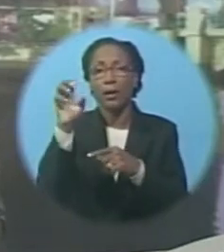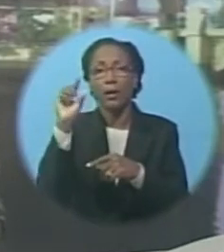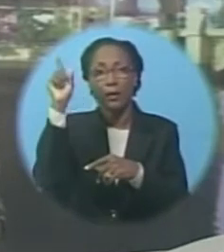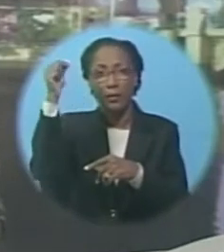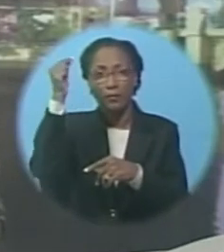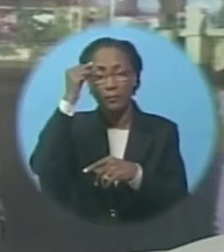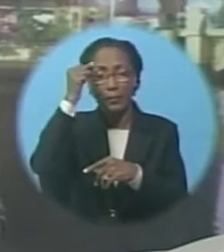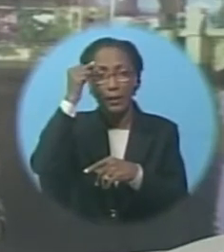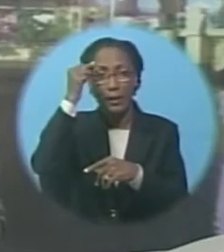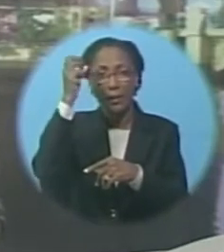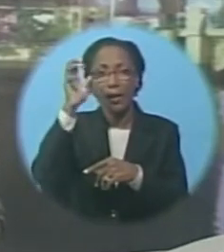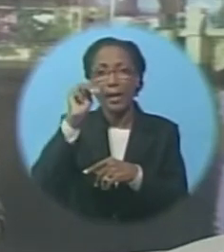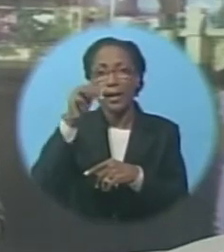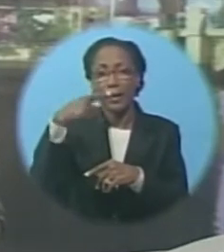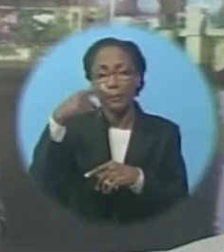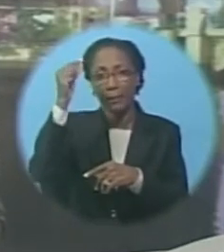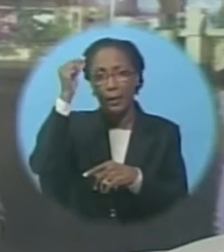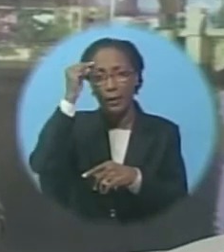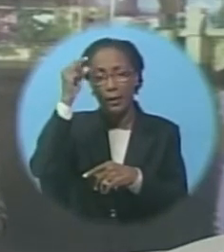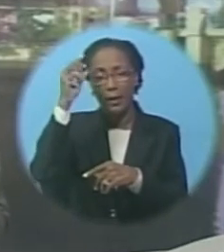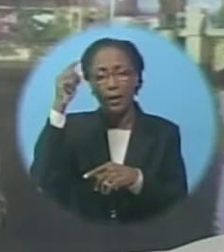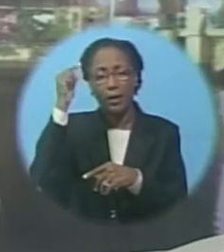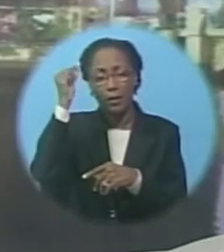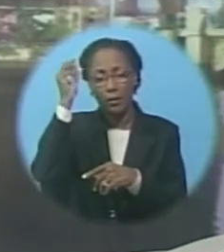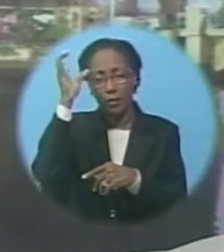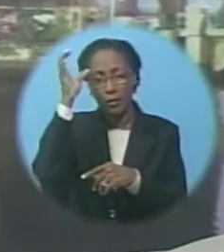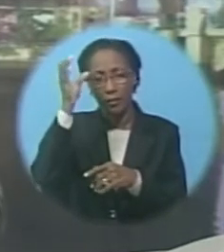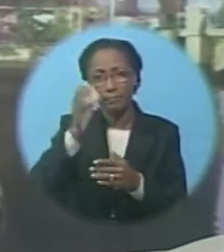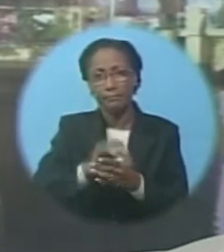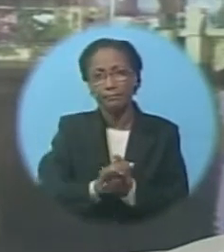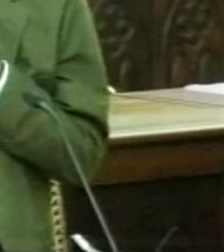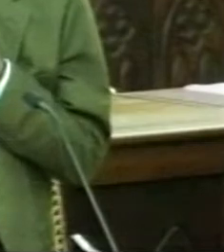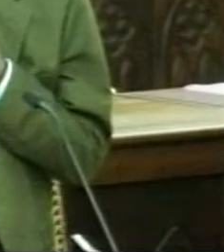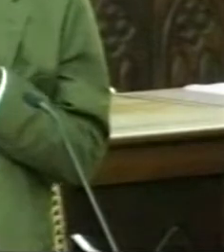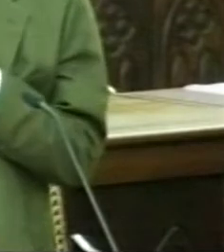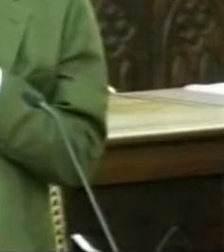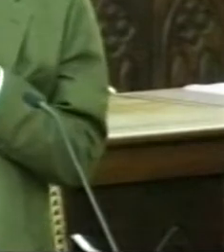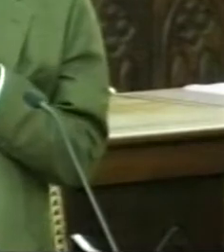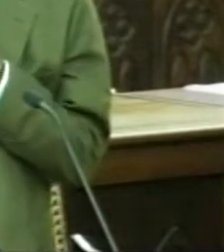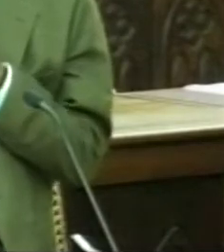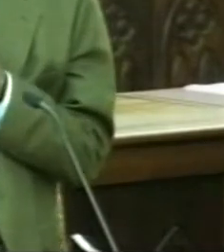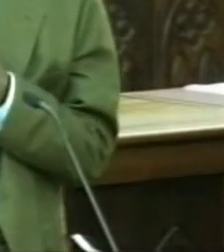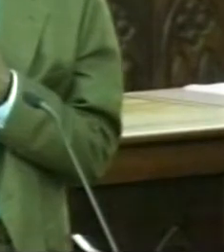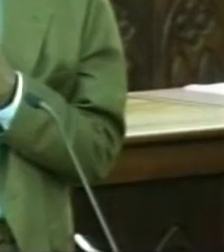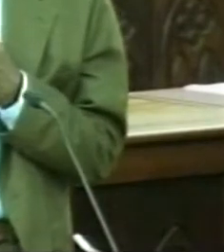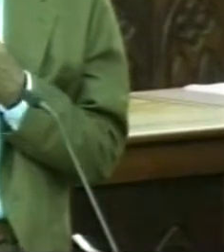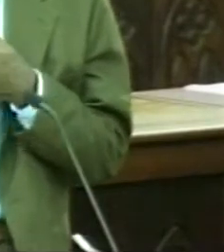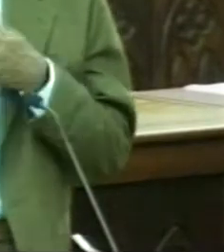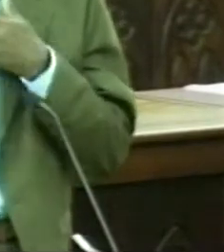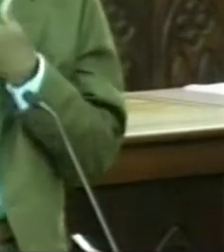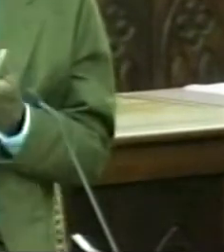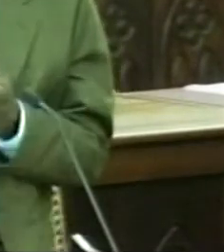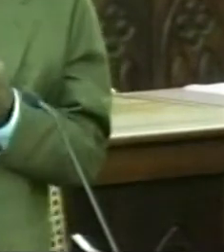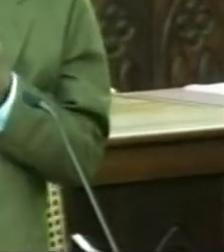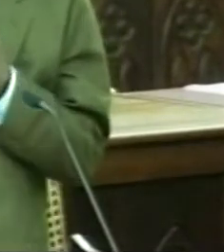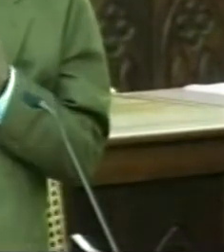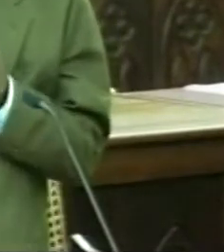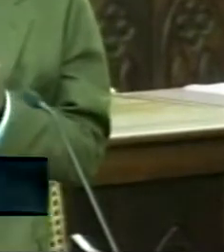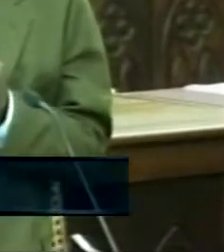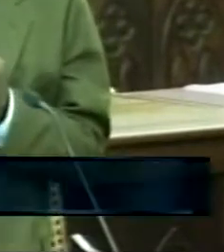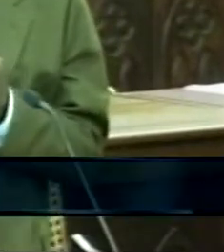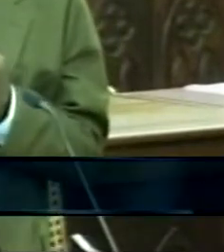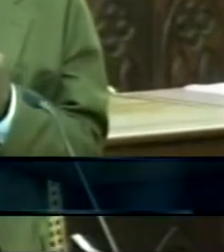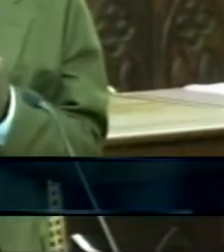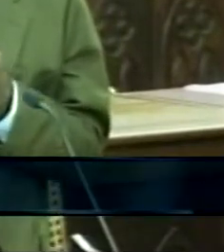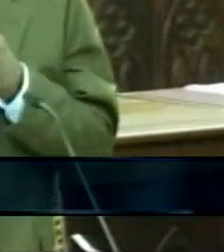needs to be seriously looked at. I believe, sir, that because you need to